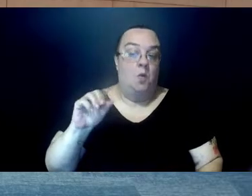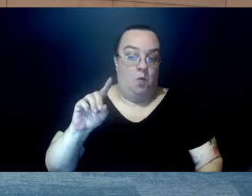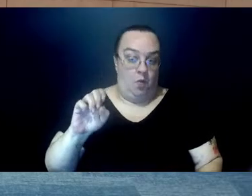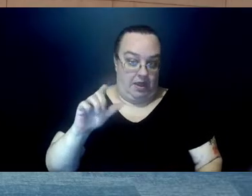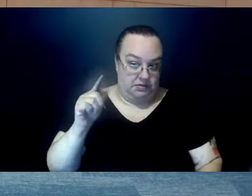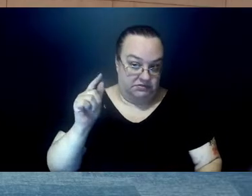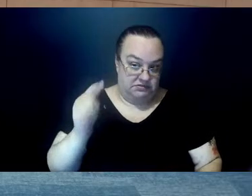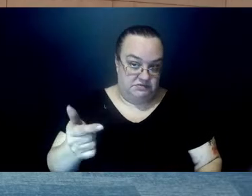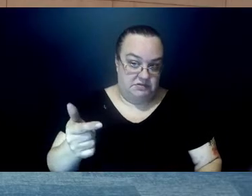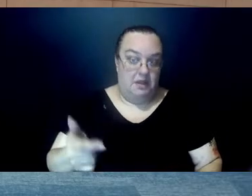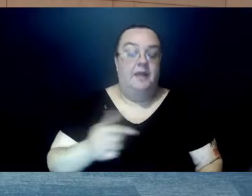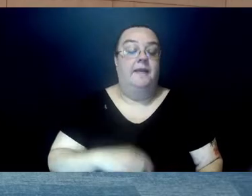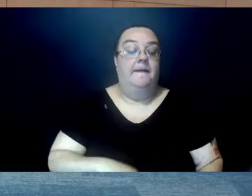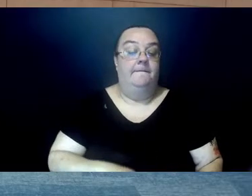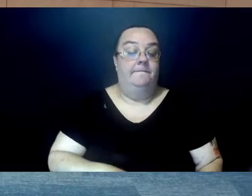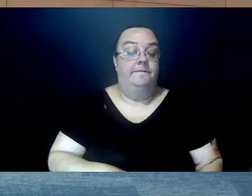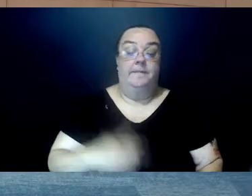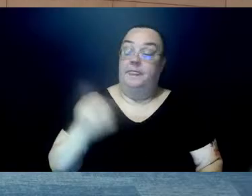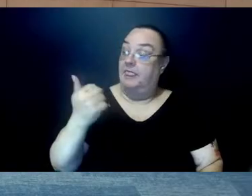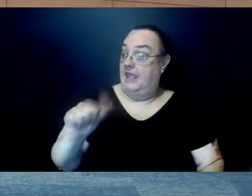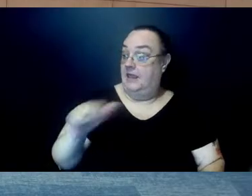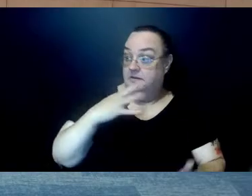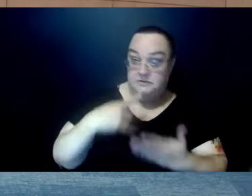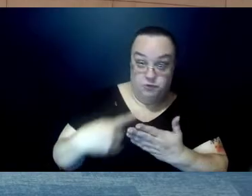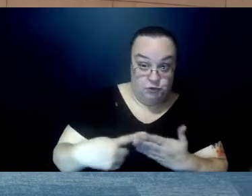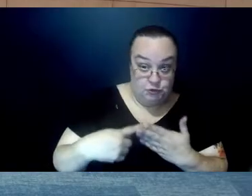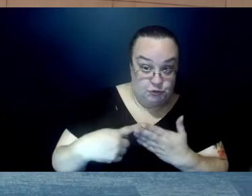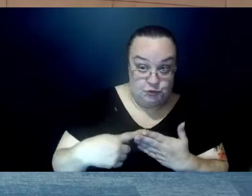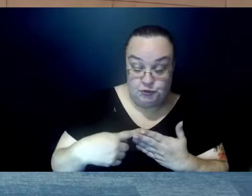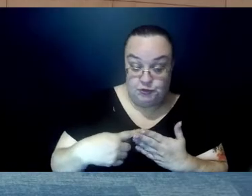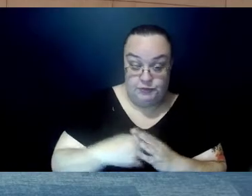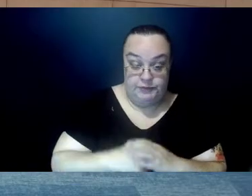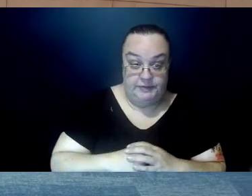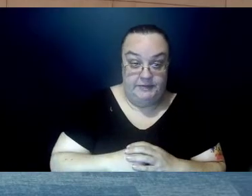Seconded by Councilmember Wade. Any discussion?